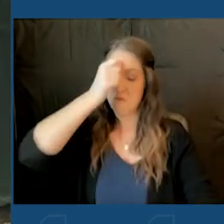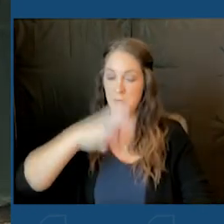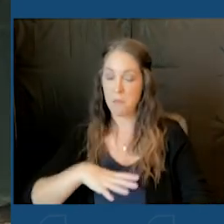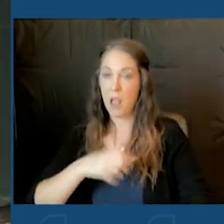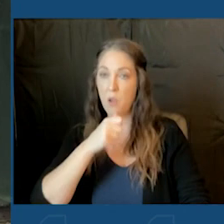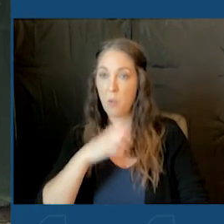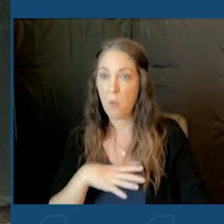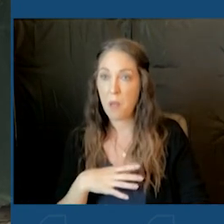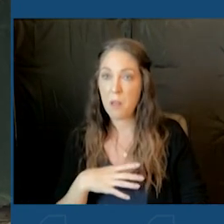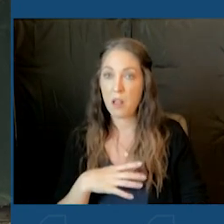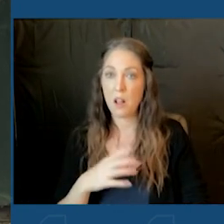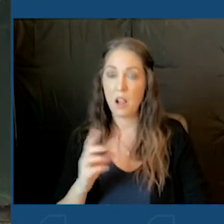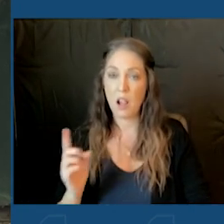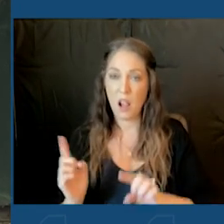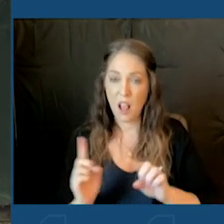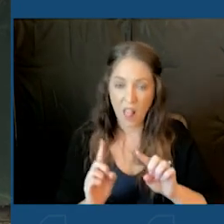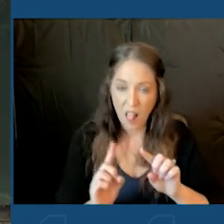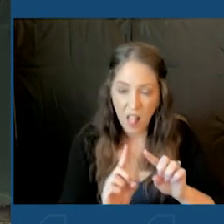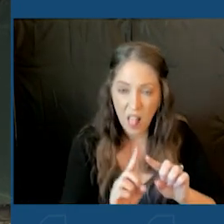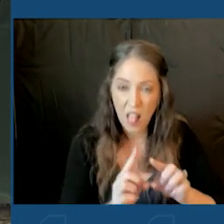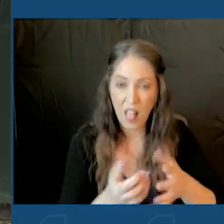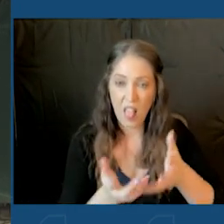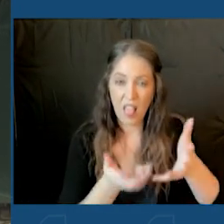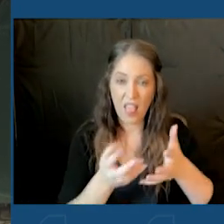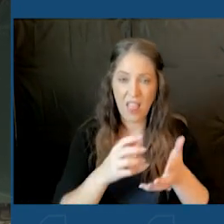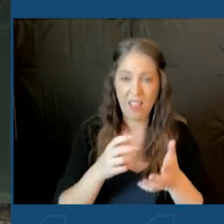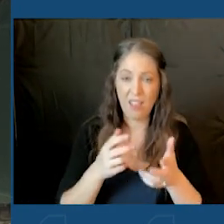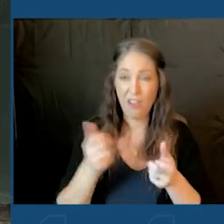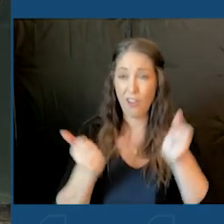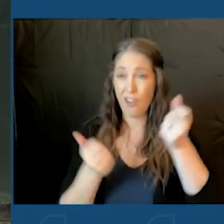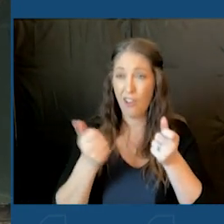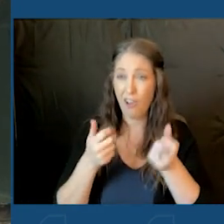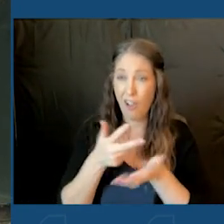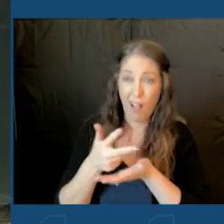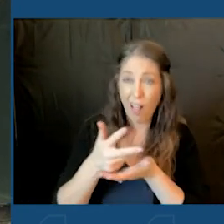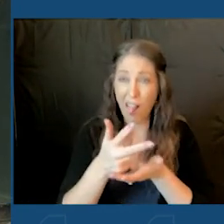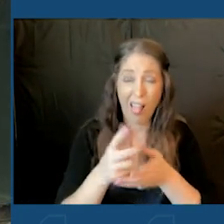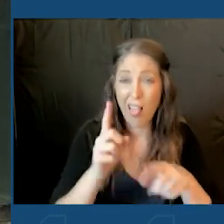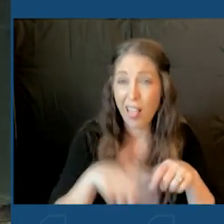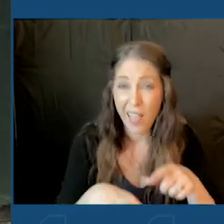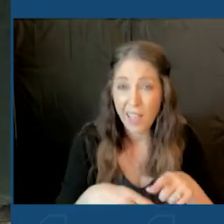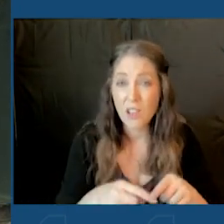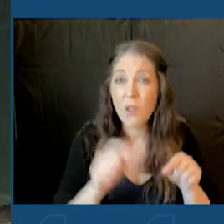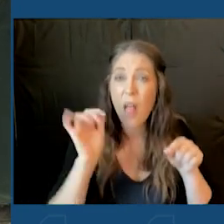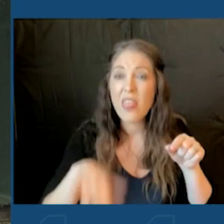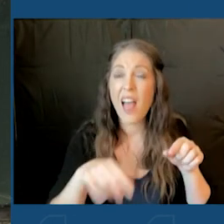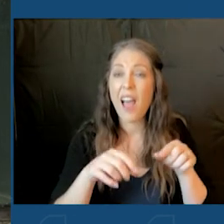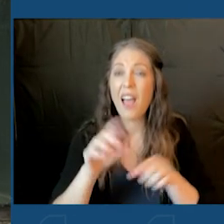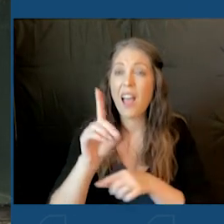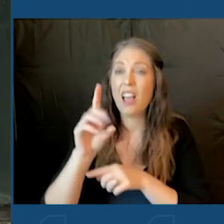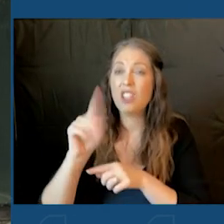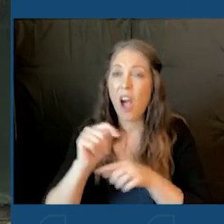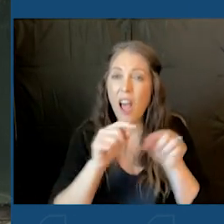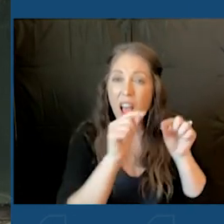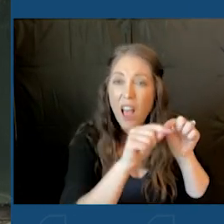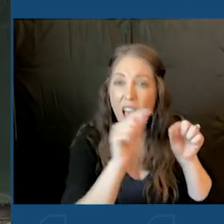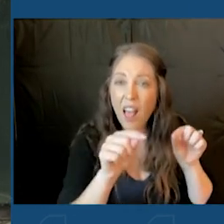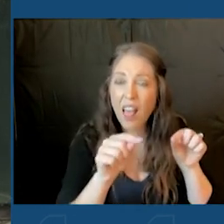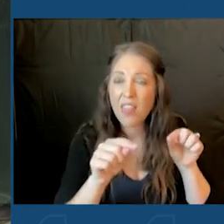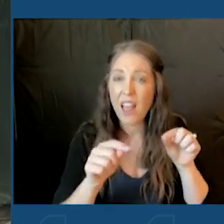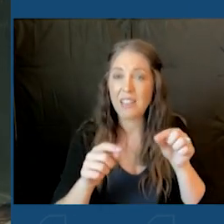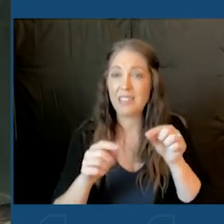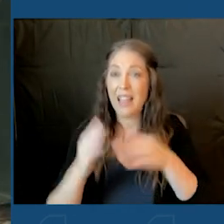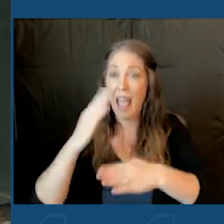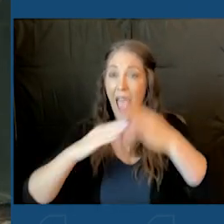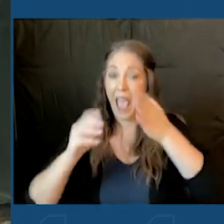to traverse those in normal vehicles, bulldozers. So this literally, these dots here, this is done by hand. This is over